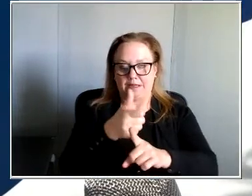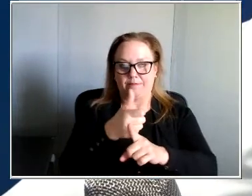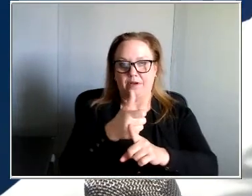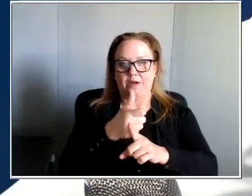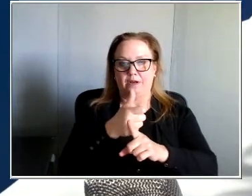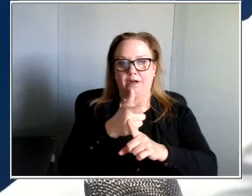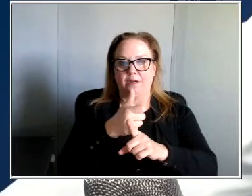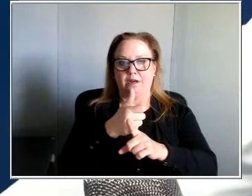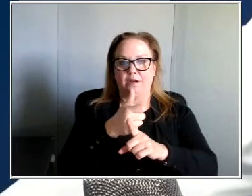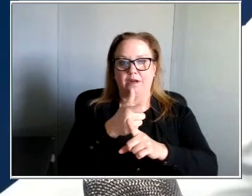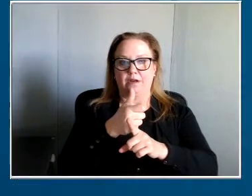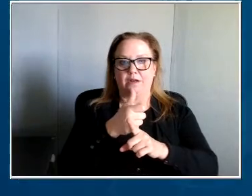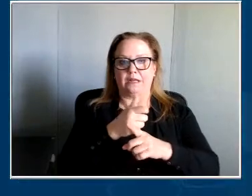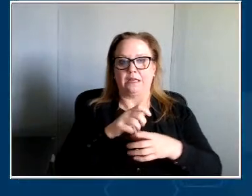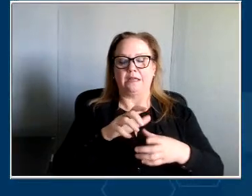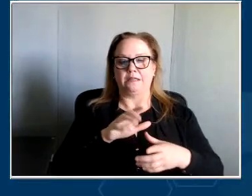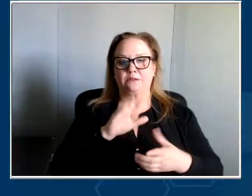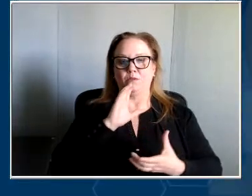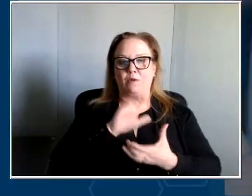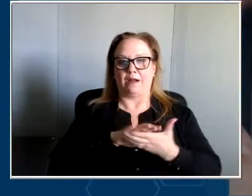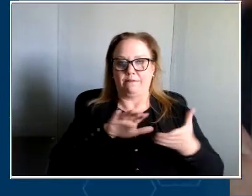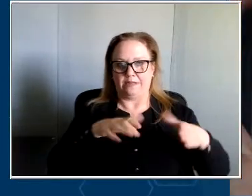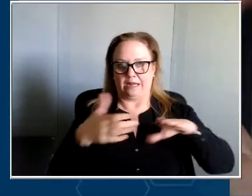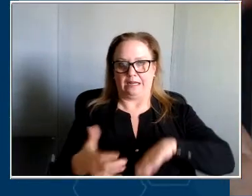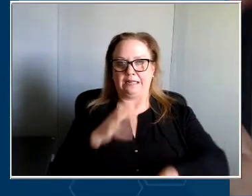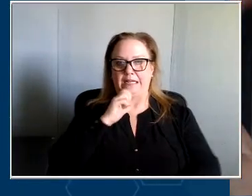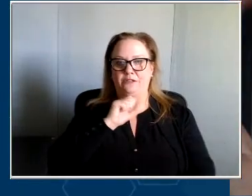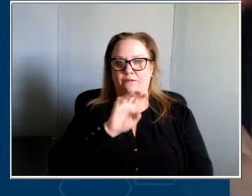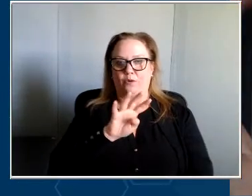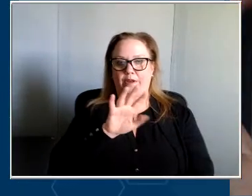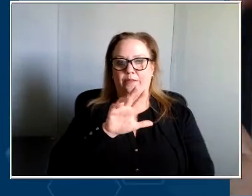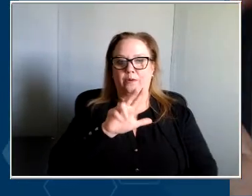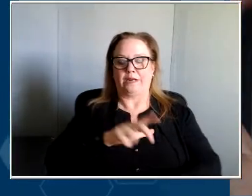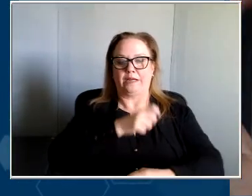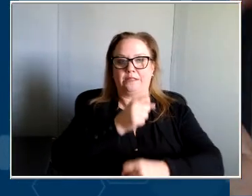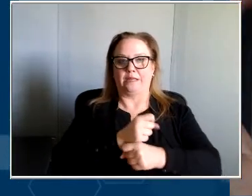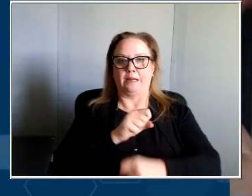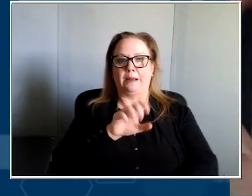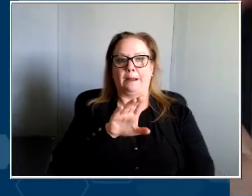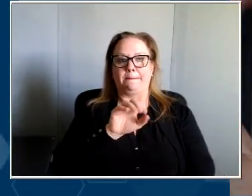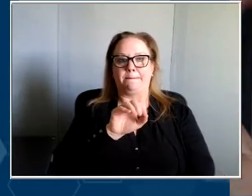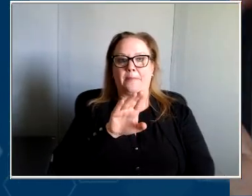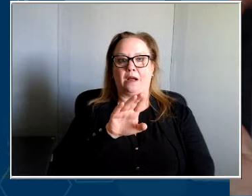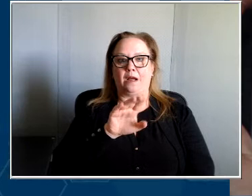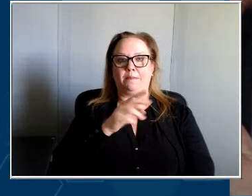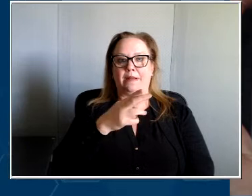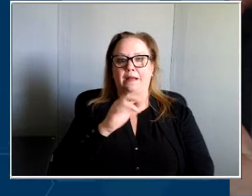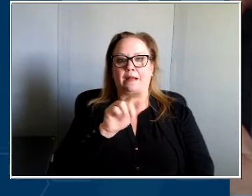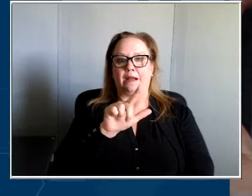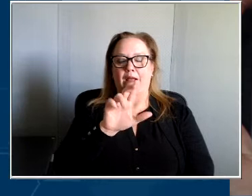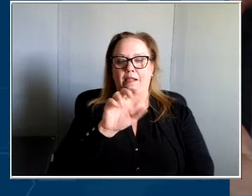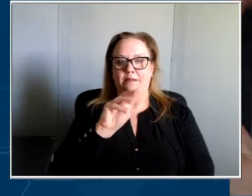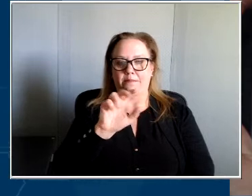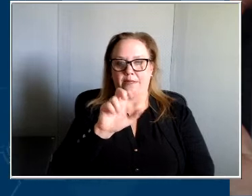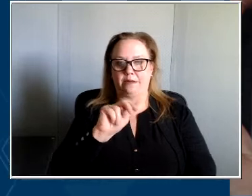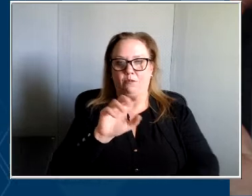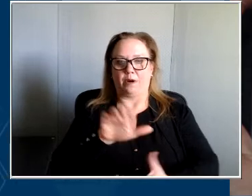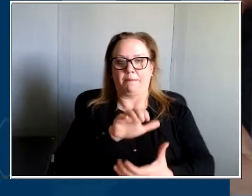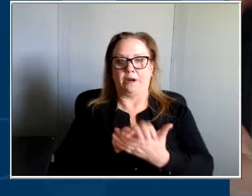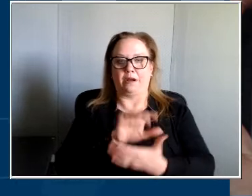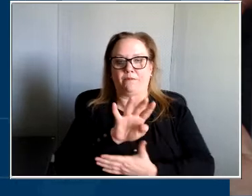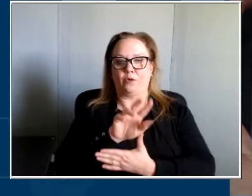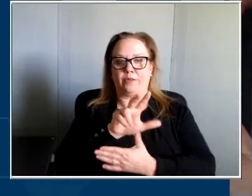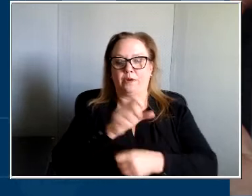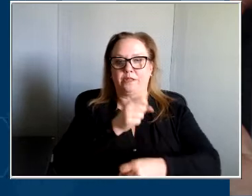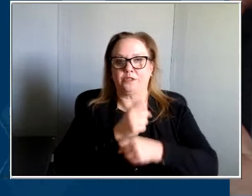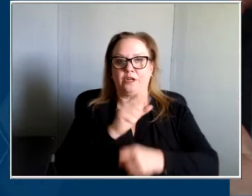with Bob the loss of his wife of 43 years. Bob Hallinan and his wife Jean have been mentioned, as I mentioned, were married for 43 years. Jean